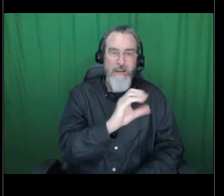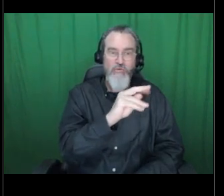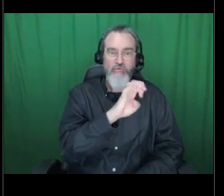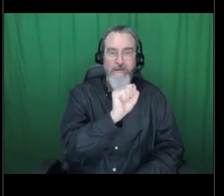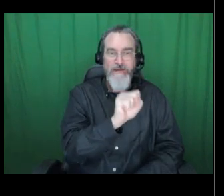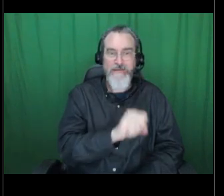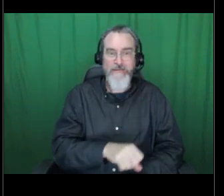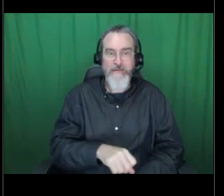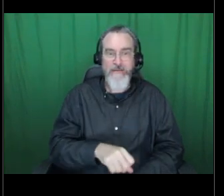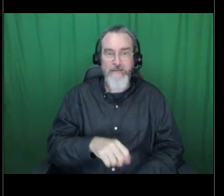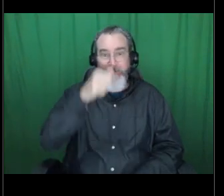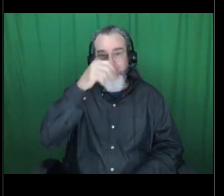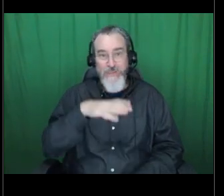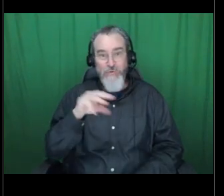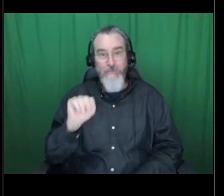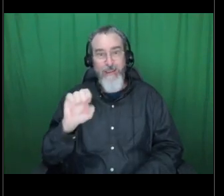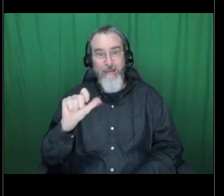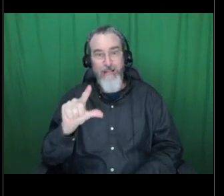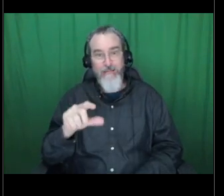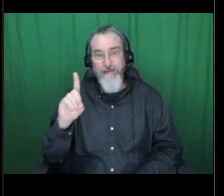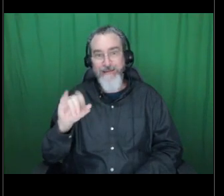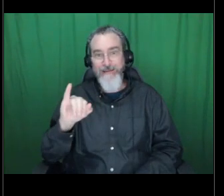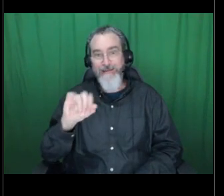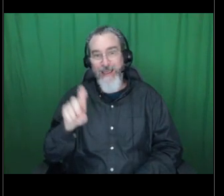am Crystal Nolan.